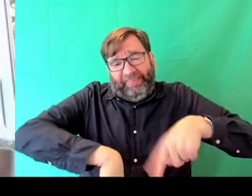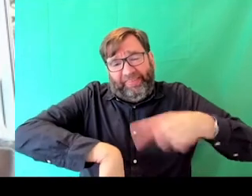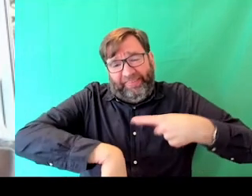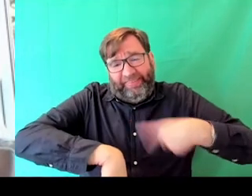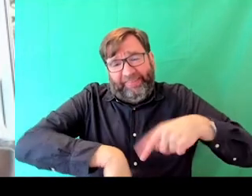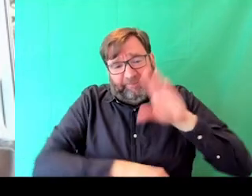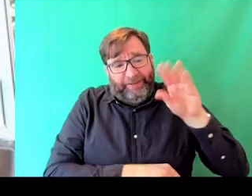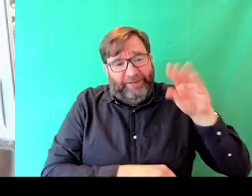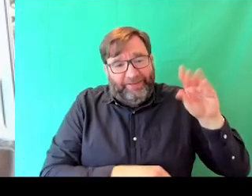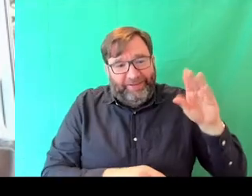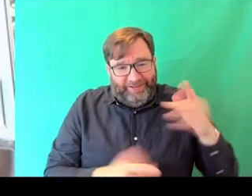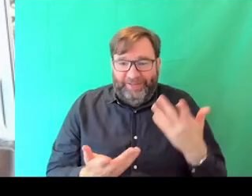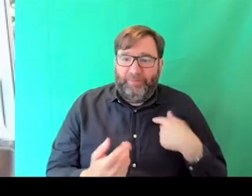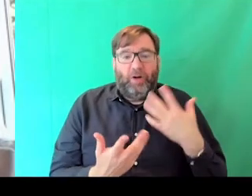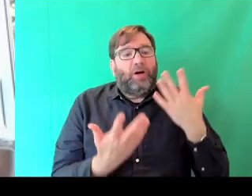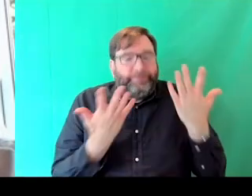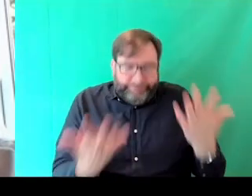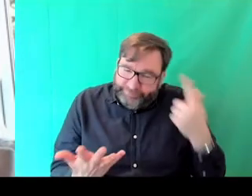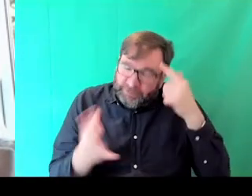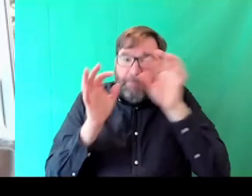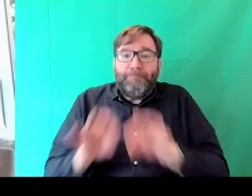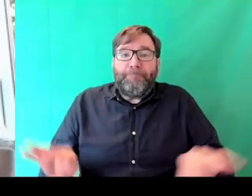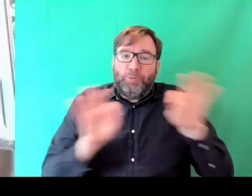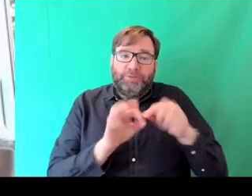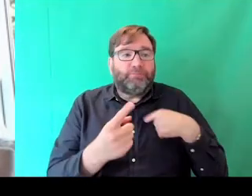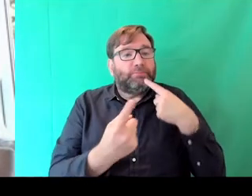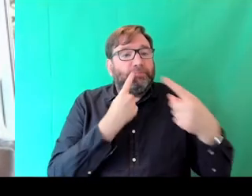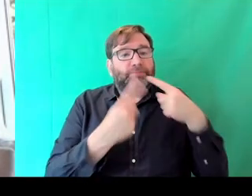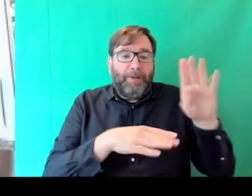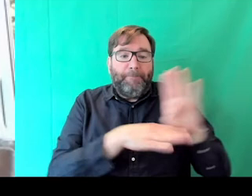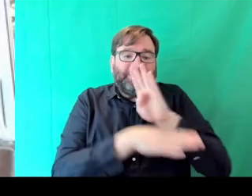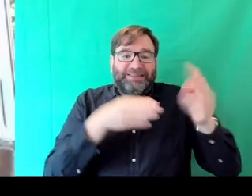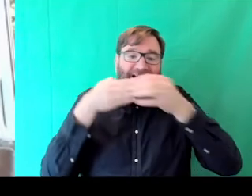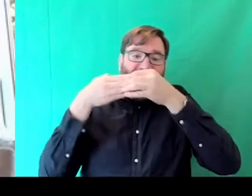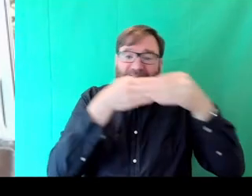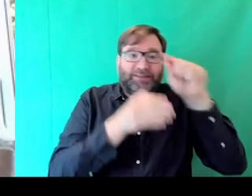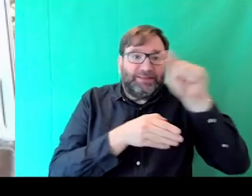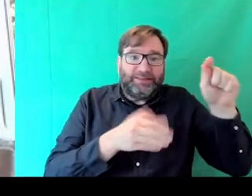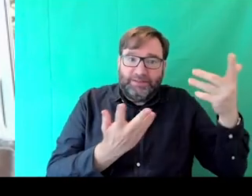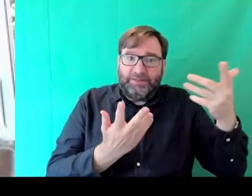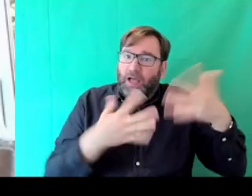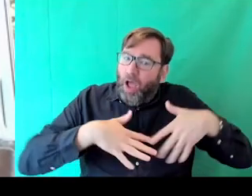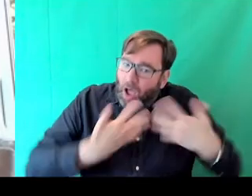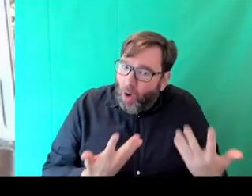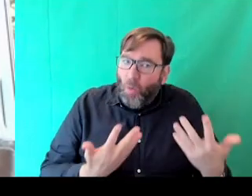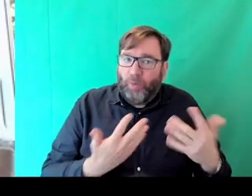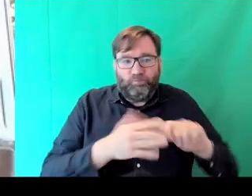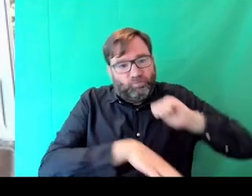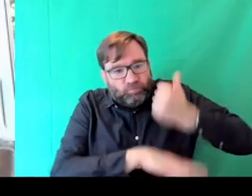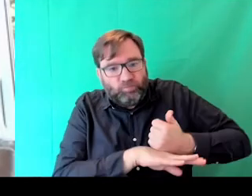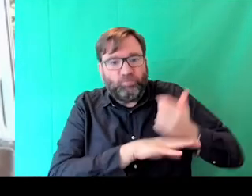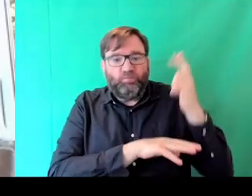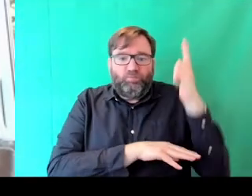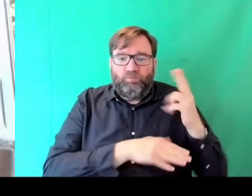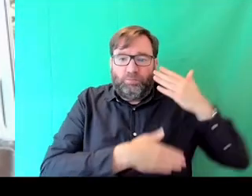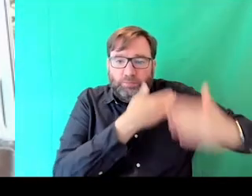for those that are maybe in the earlier stages of the journey, it's probably not to be overwhelmed or even ashamed of where you are currently.